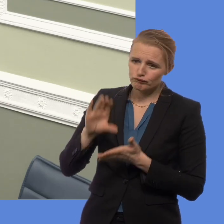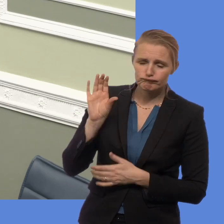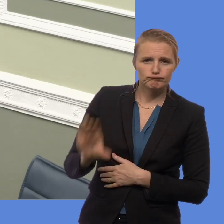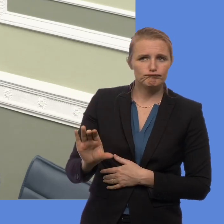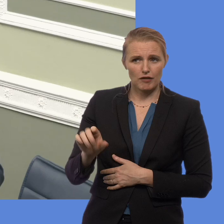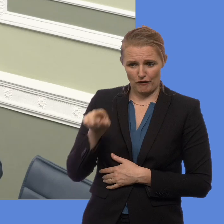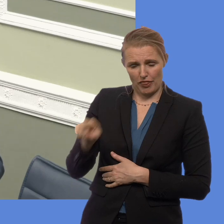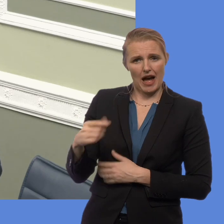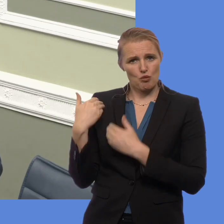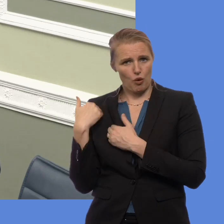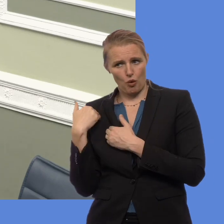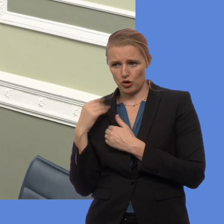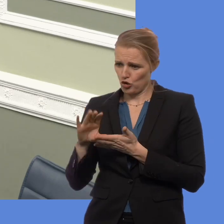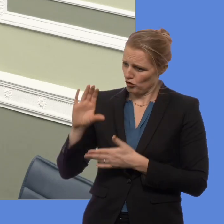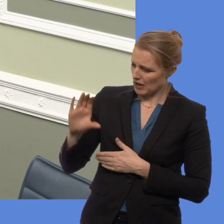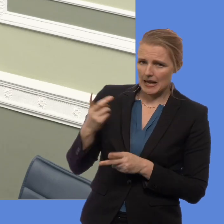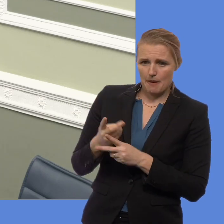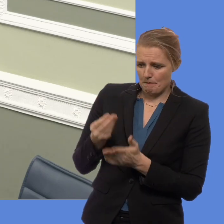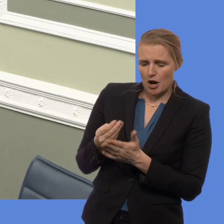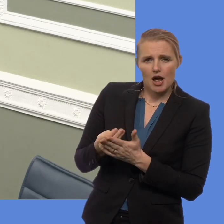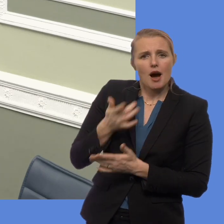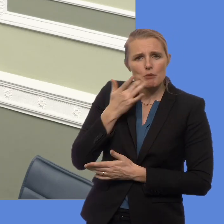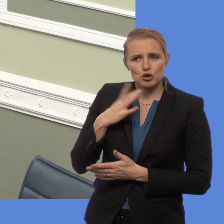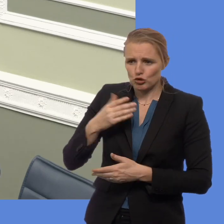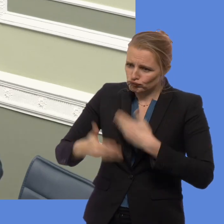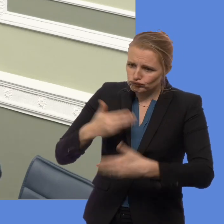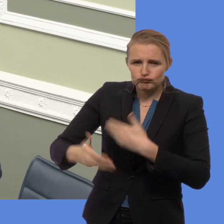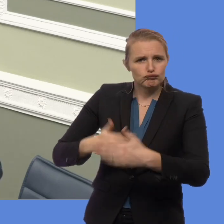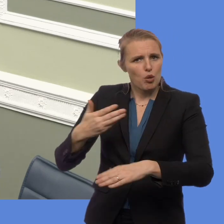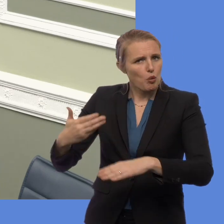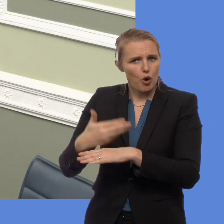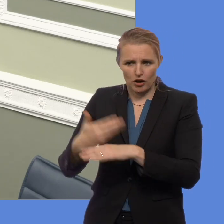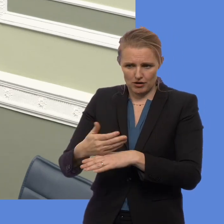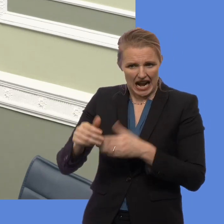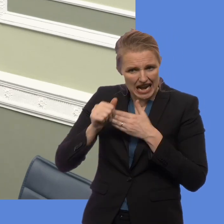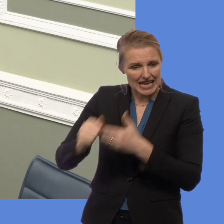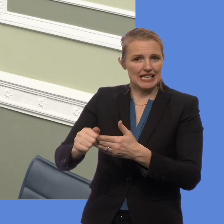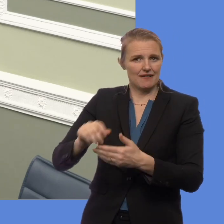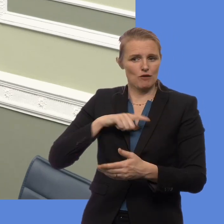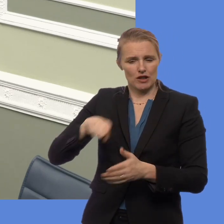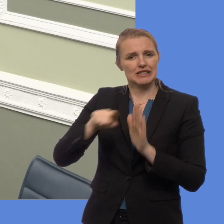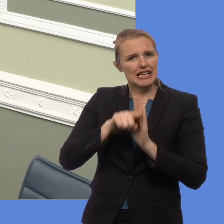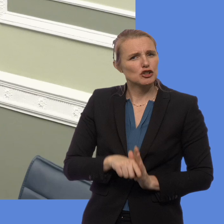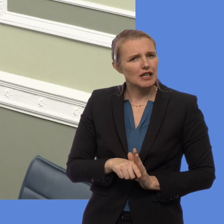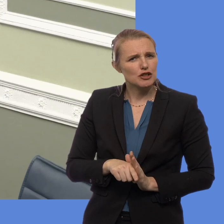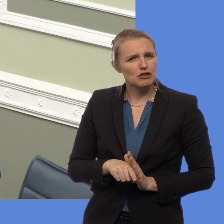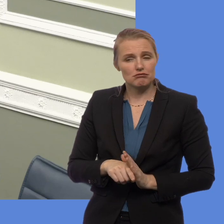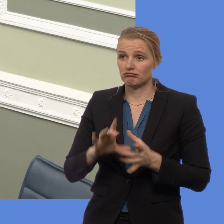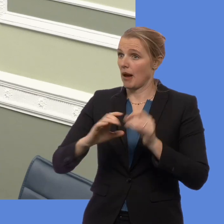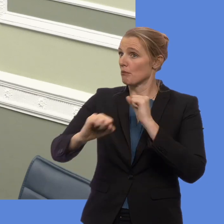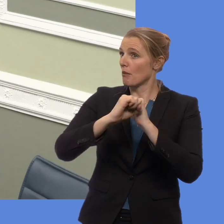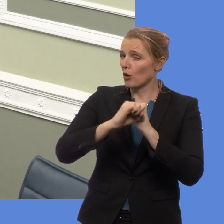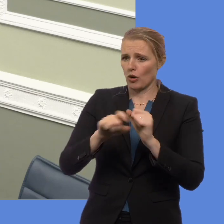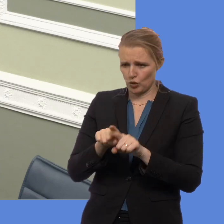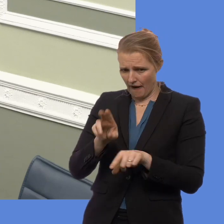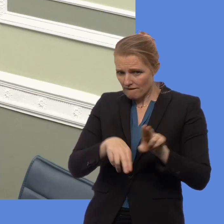that role that it is playing when it takes on these enabling powers in terms of promoting but also